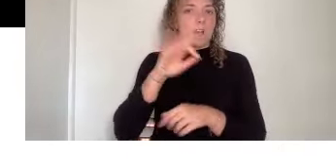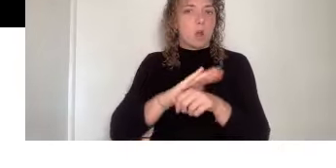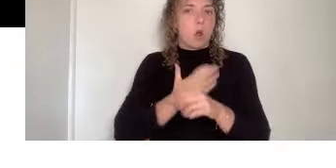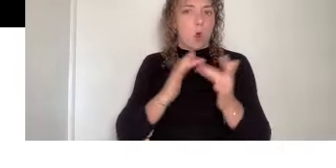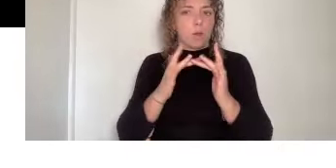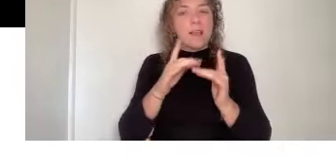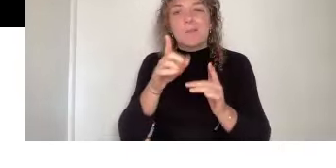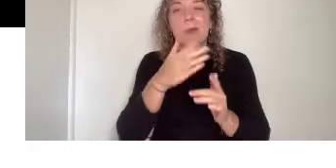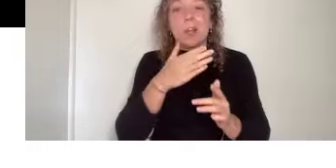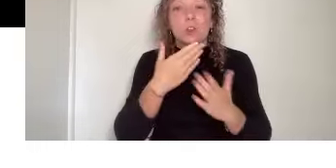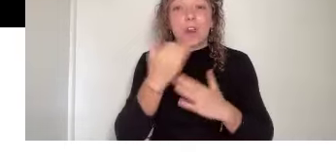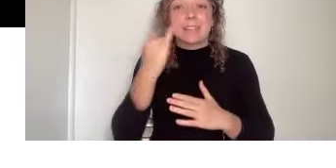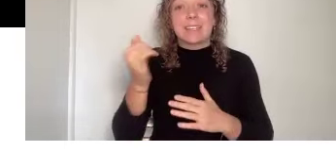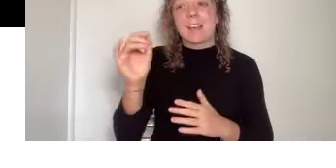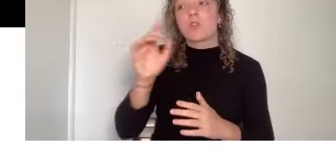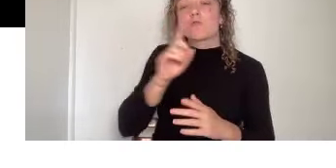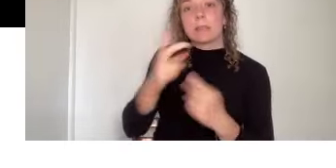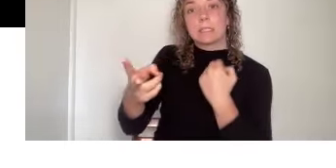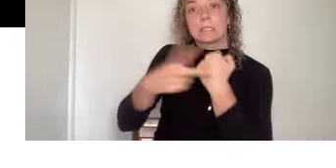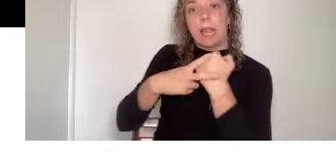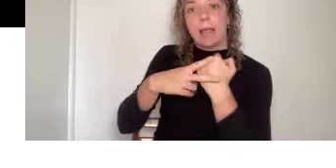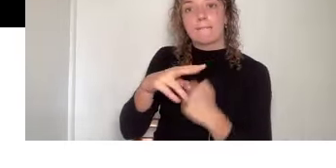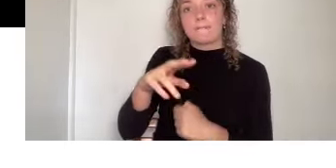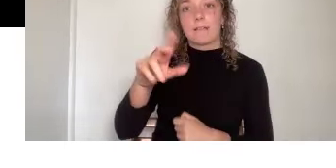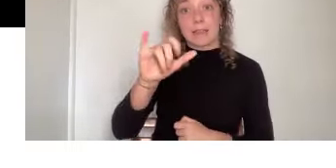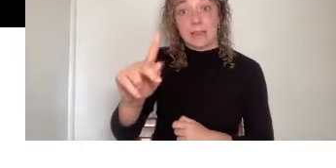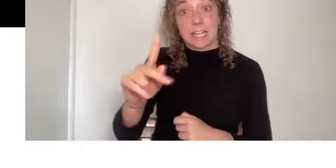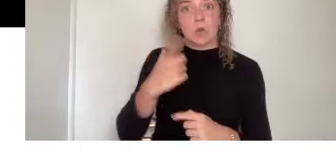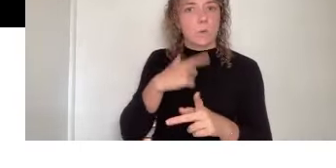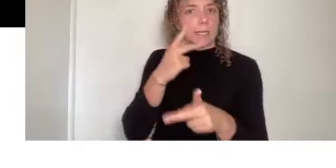just bookmark the link, because we do keep them live as up to date as possible.